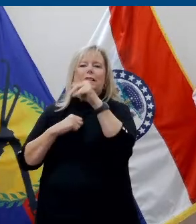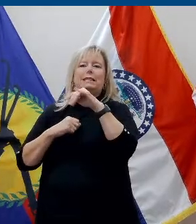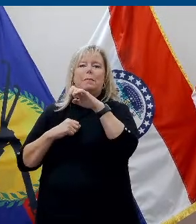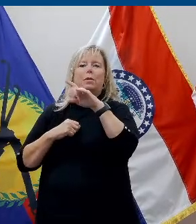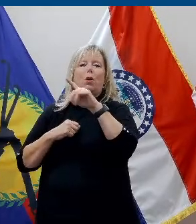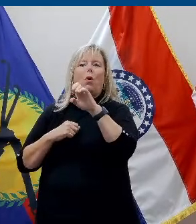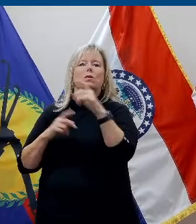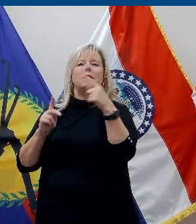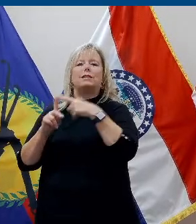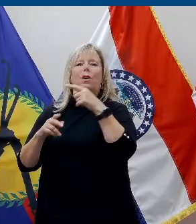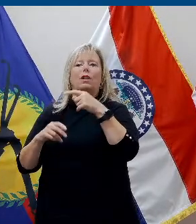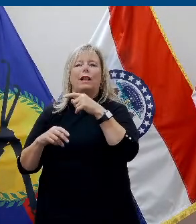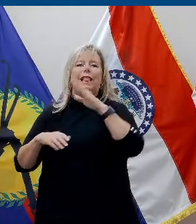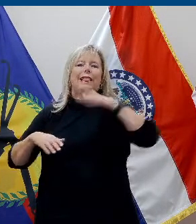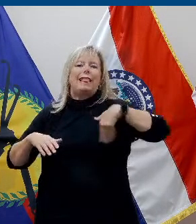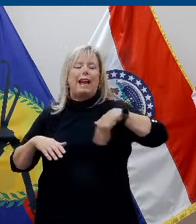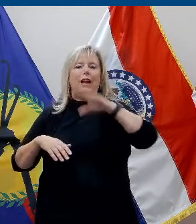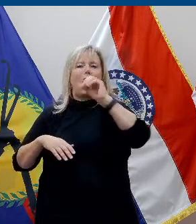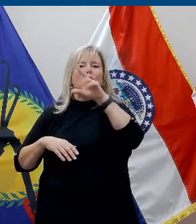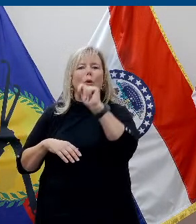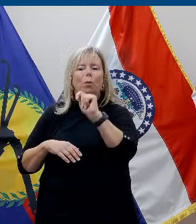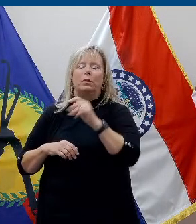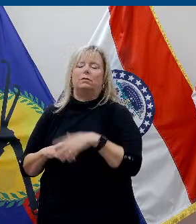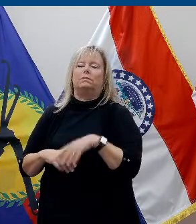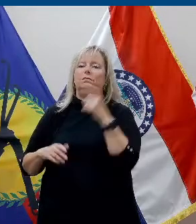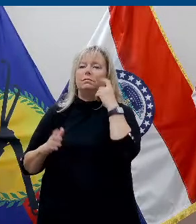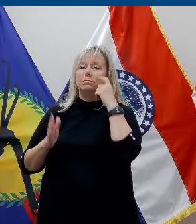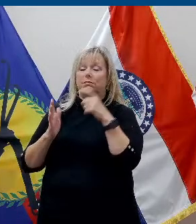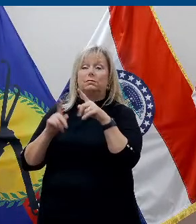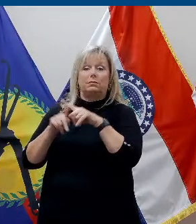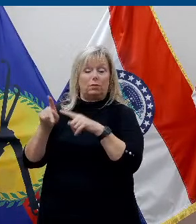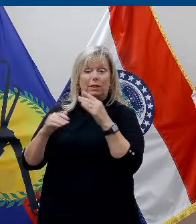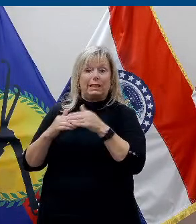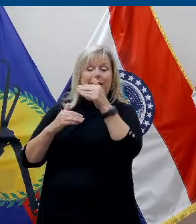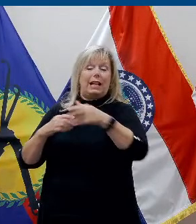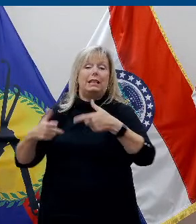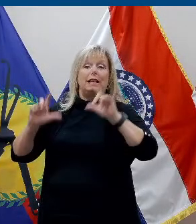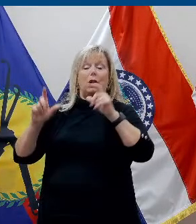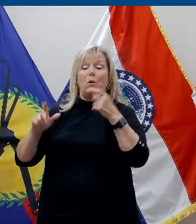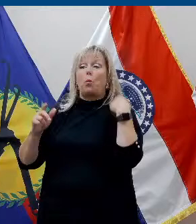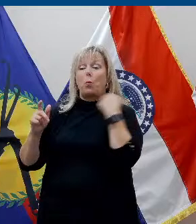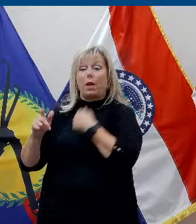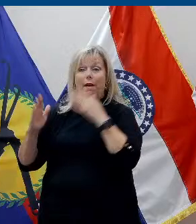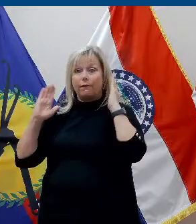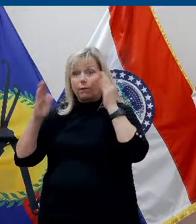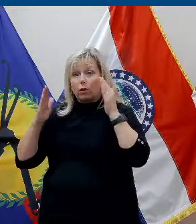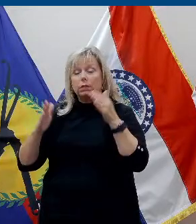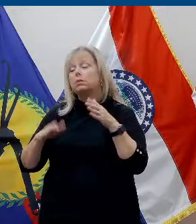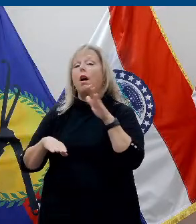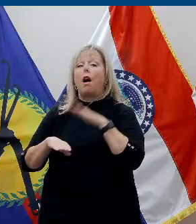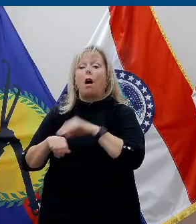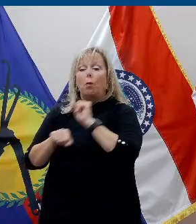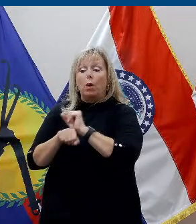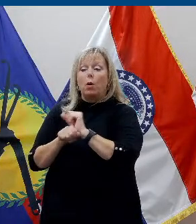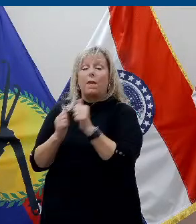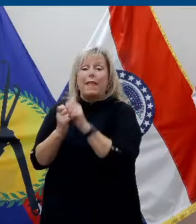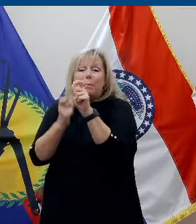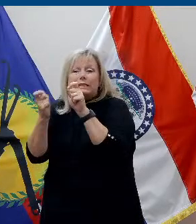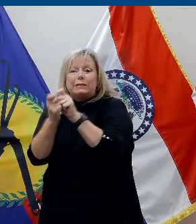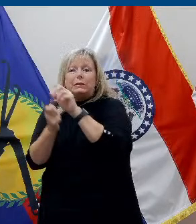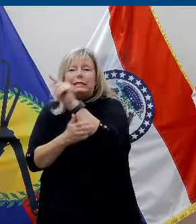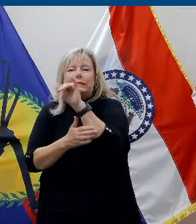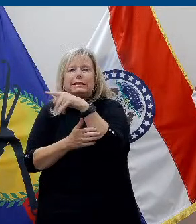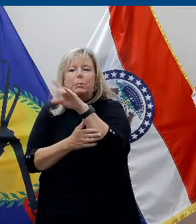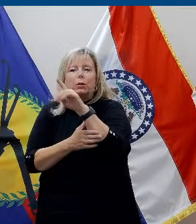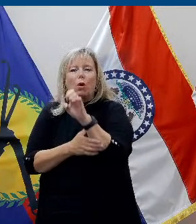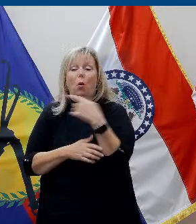October. On the next slide, you can also see where we have been focusing on working on those particular zip codes.